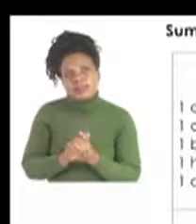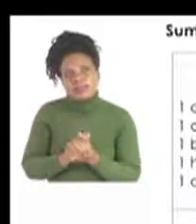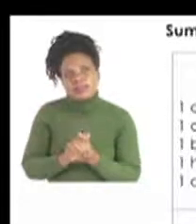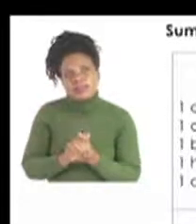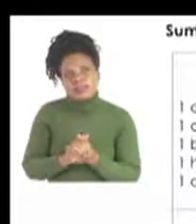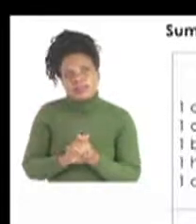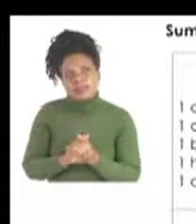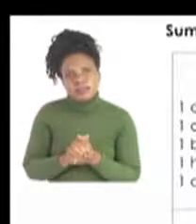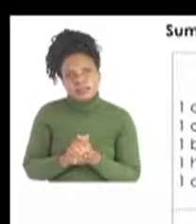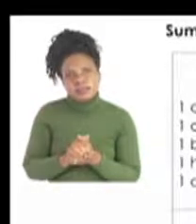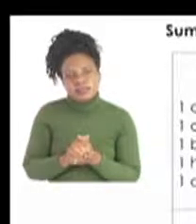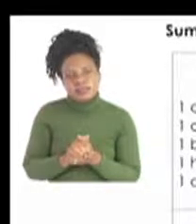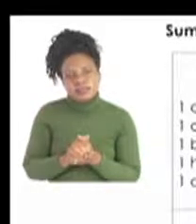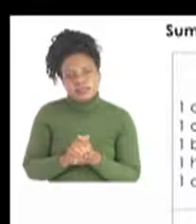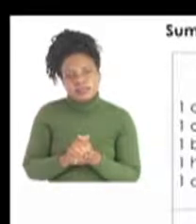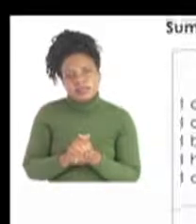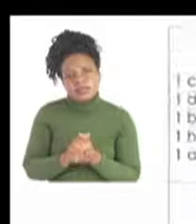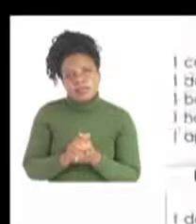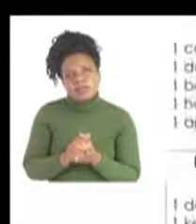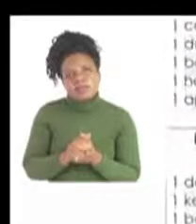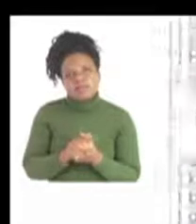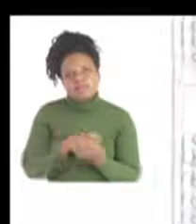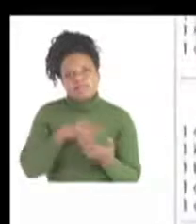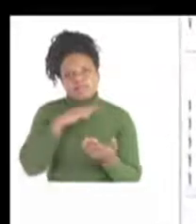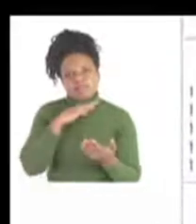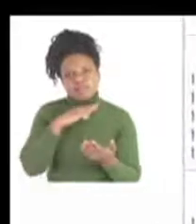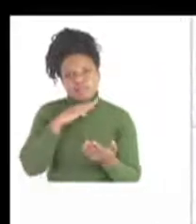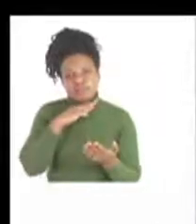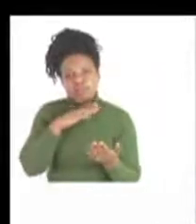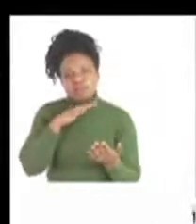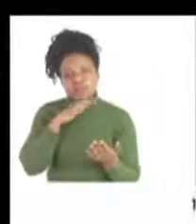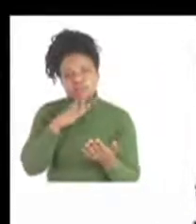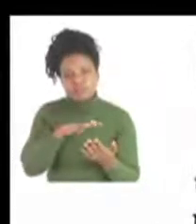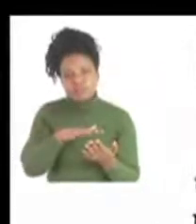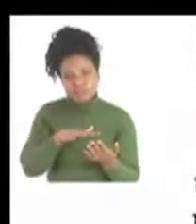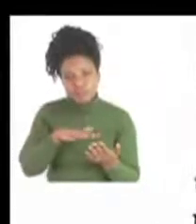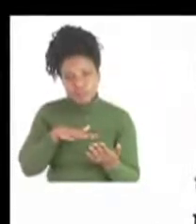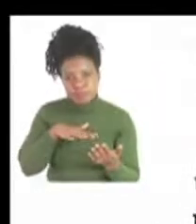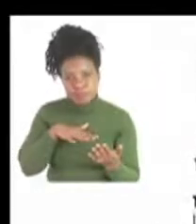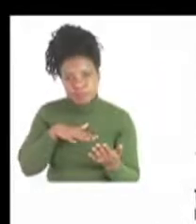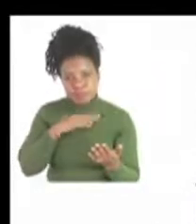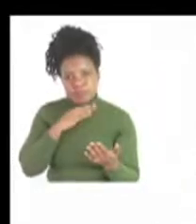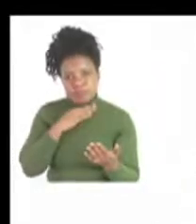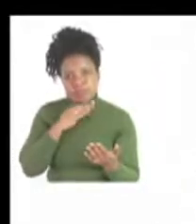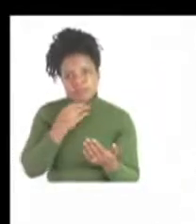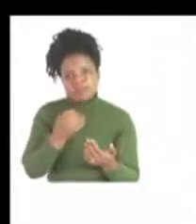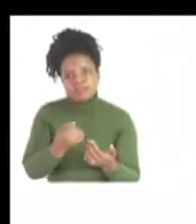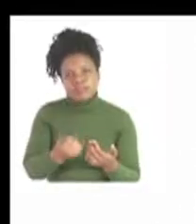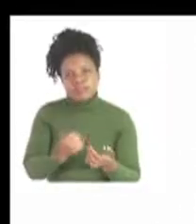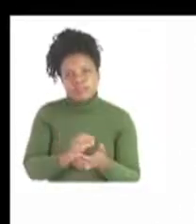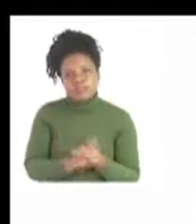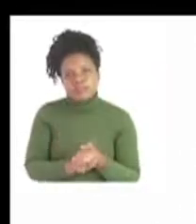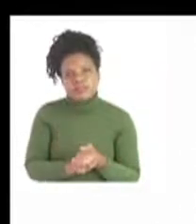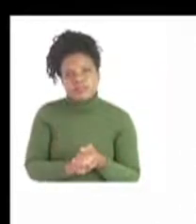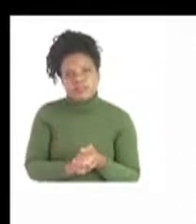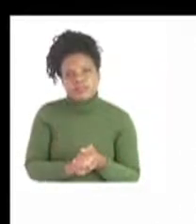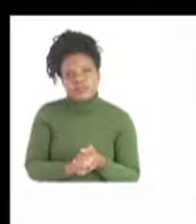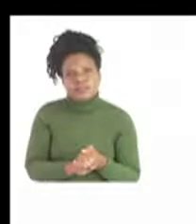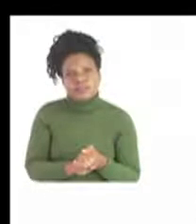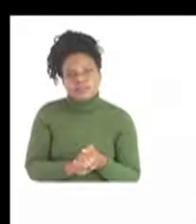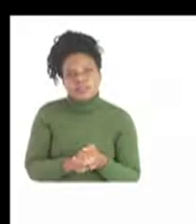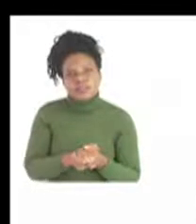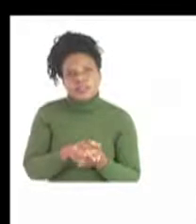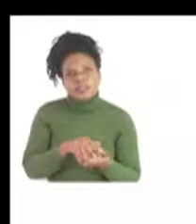There's a reading passage on page 5. We are going to read it together. And as we are reading